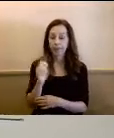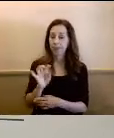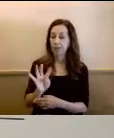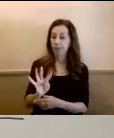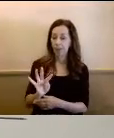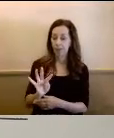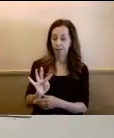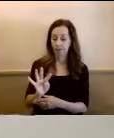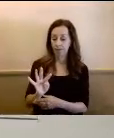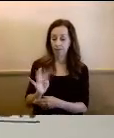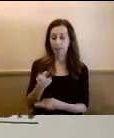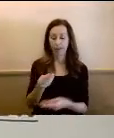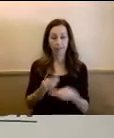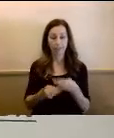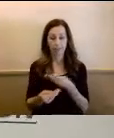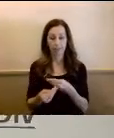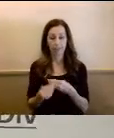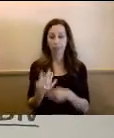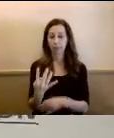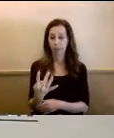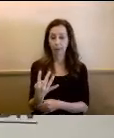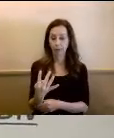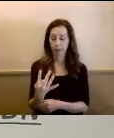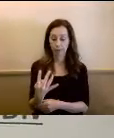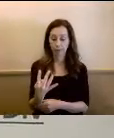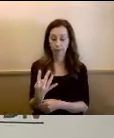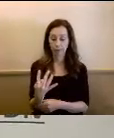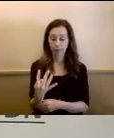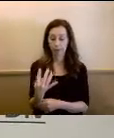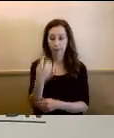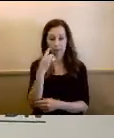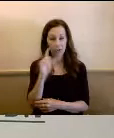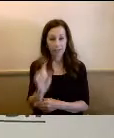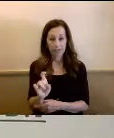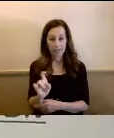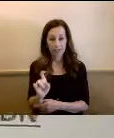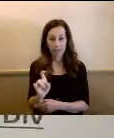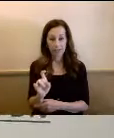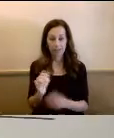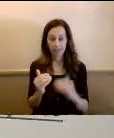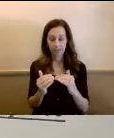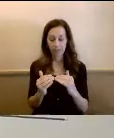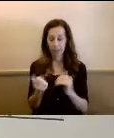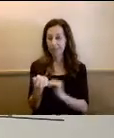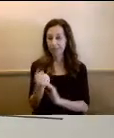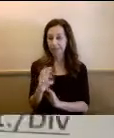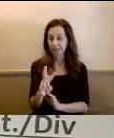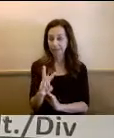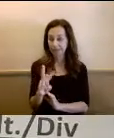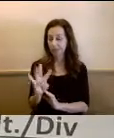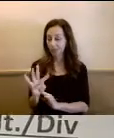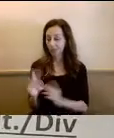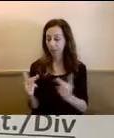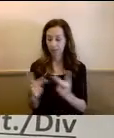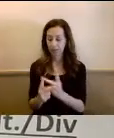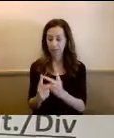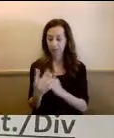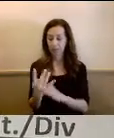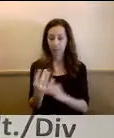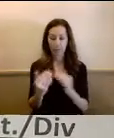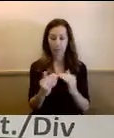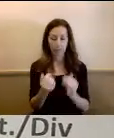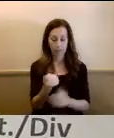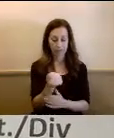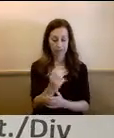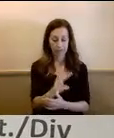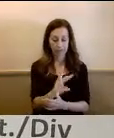4 and I substitute 4 for the x equals 16. 4 times 4